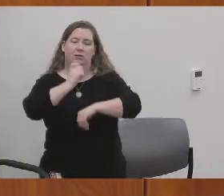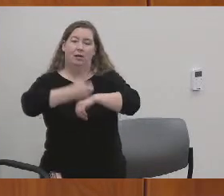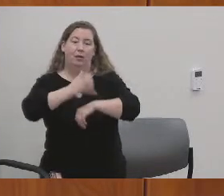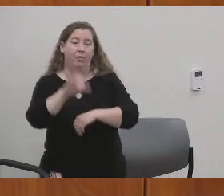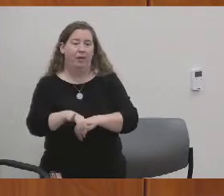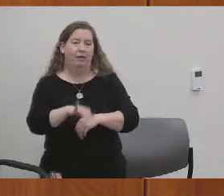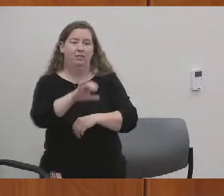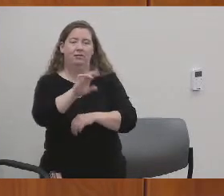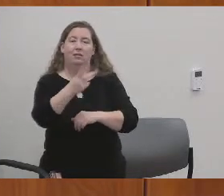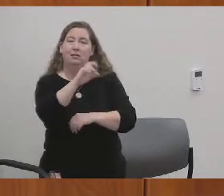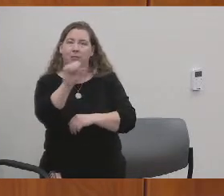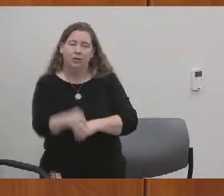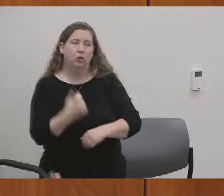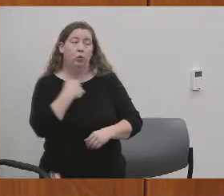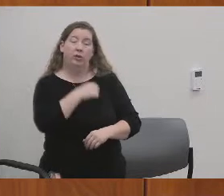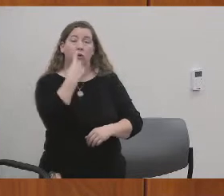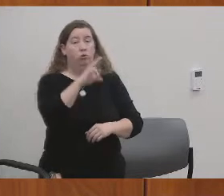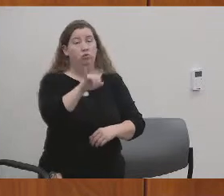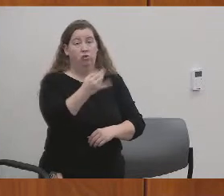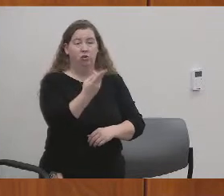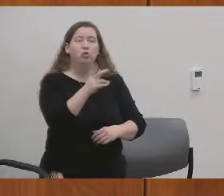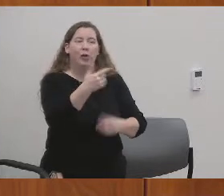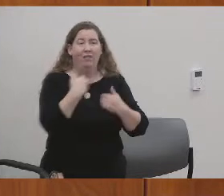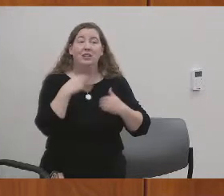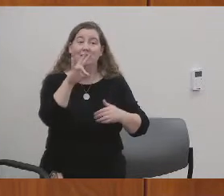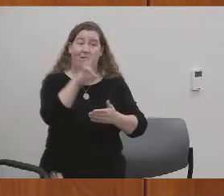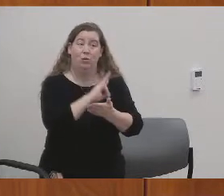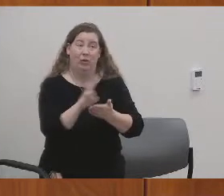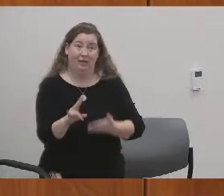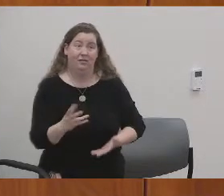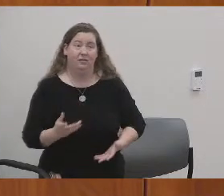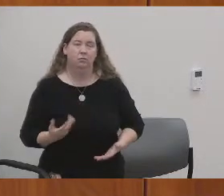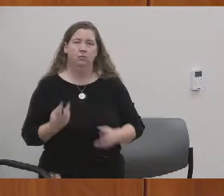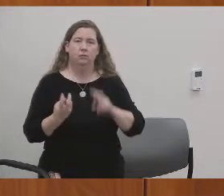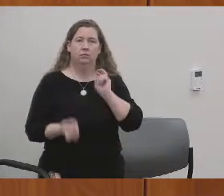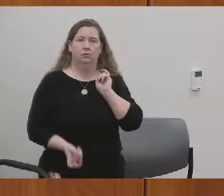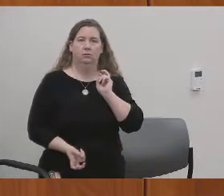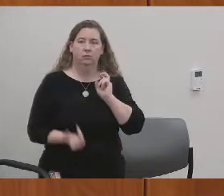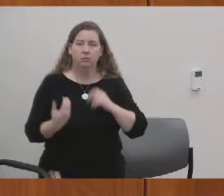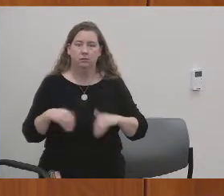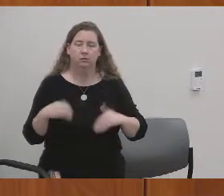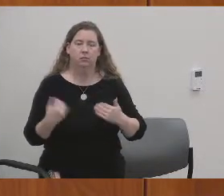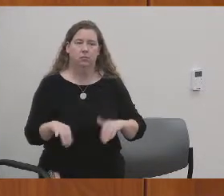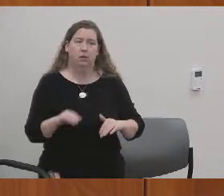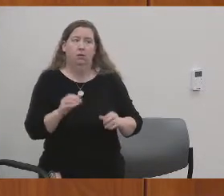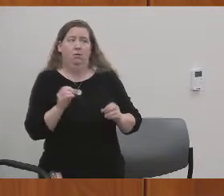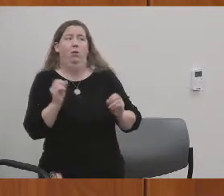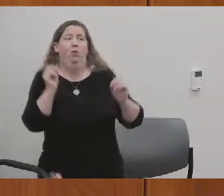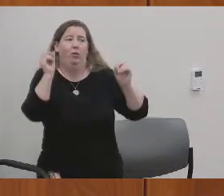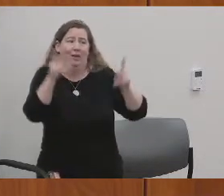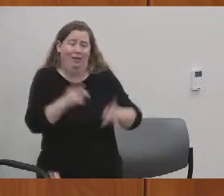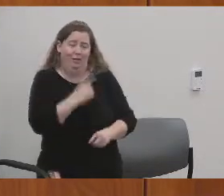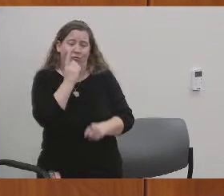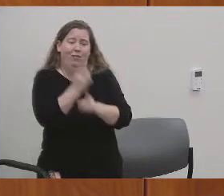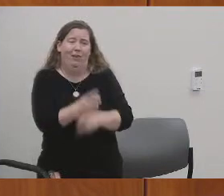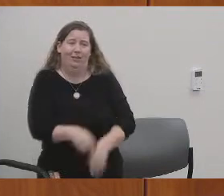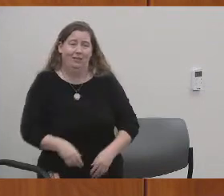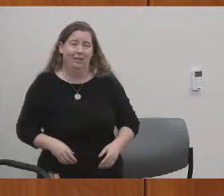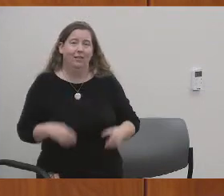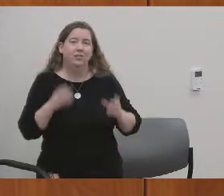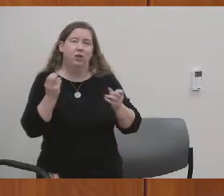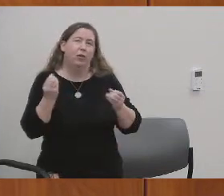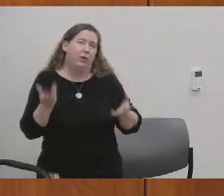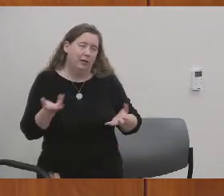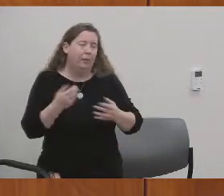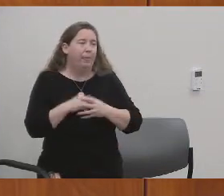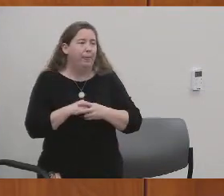told Josh that he had 7 weeks, he was like, you know, yeah, okay. So, in elementary, we'll have a different